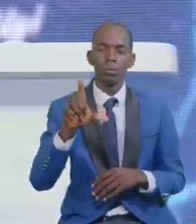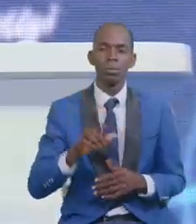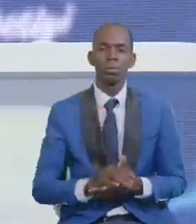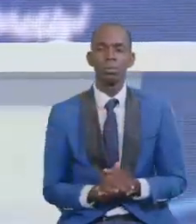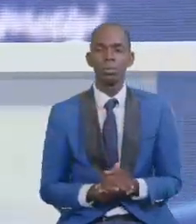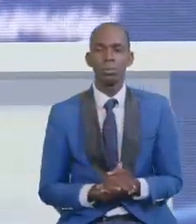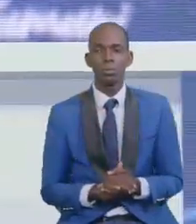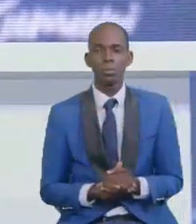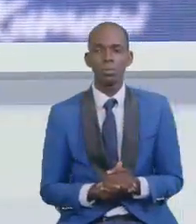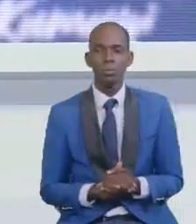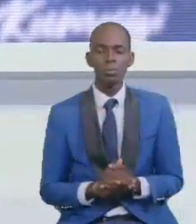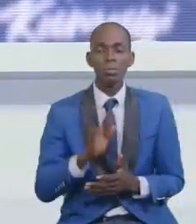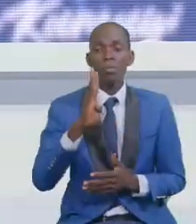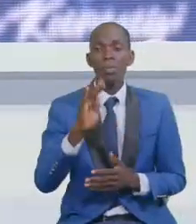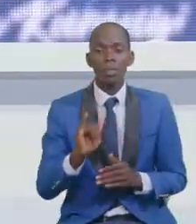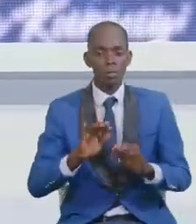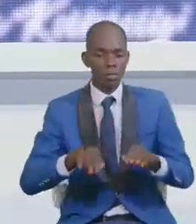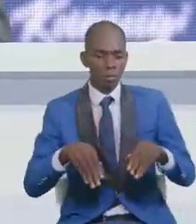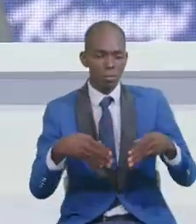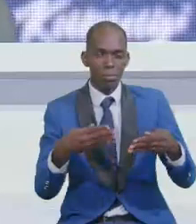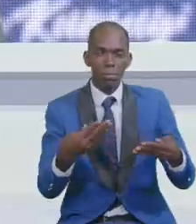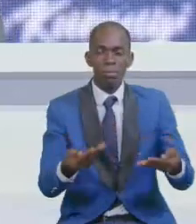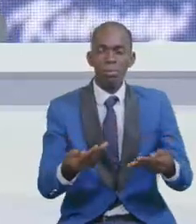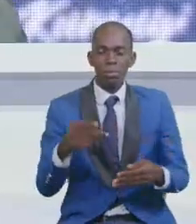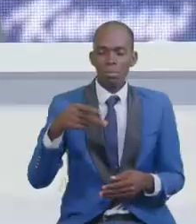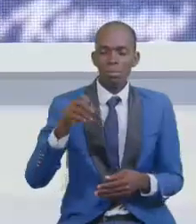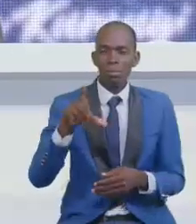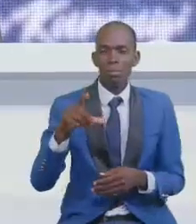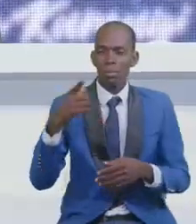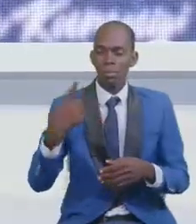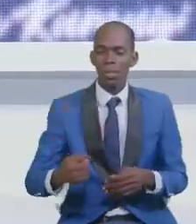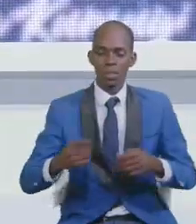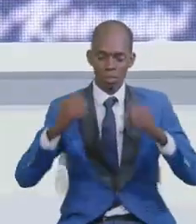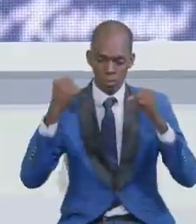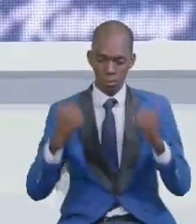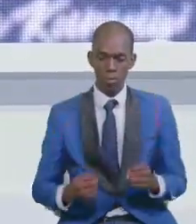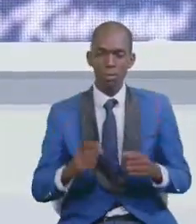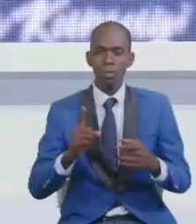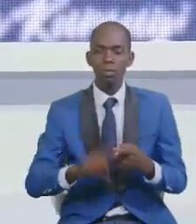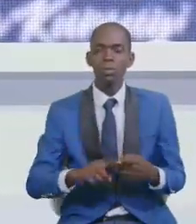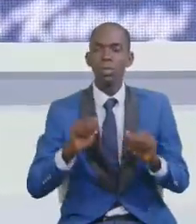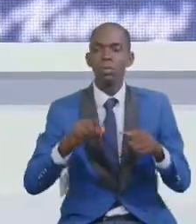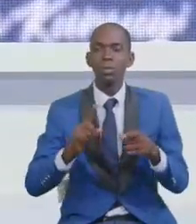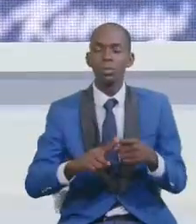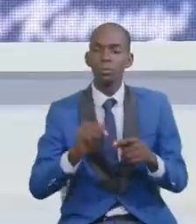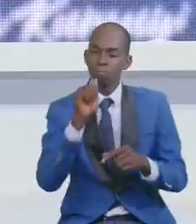by strengthening his shoulder to bear the load.